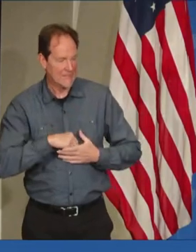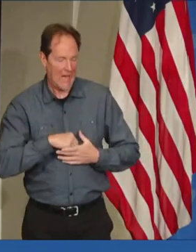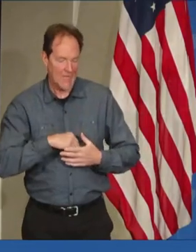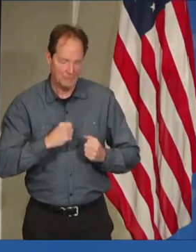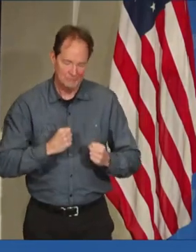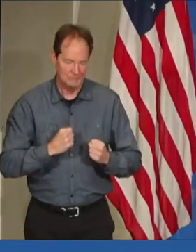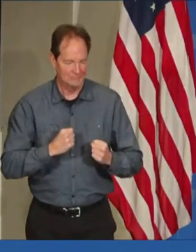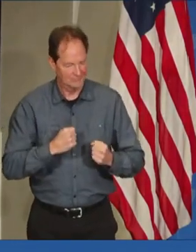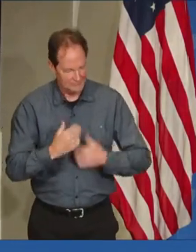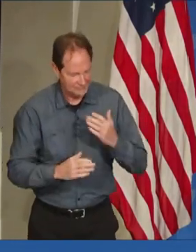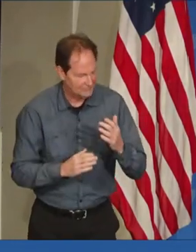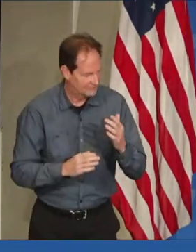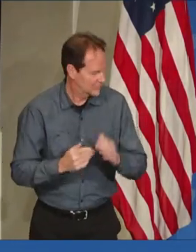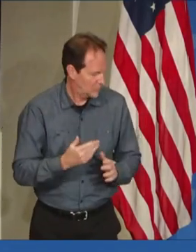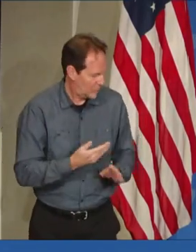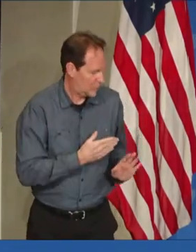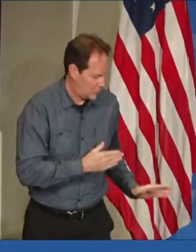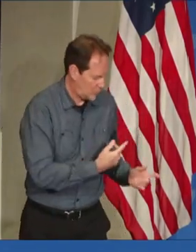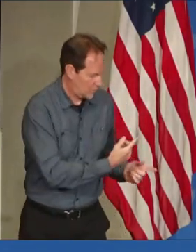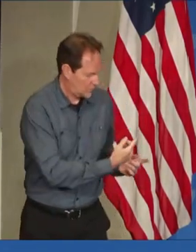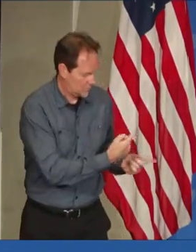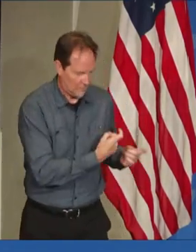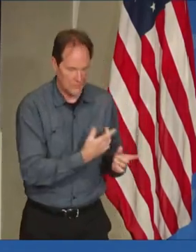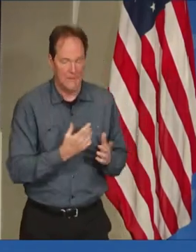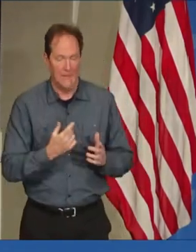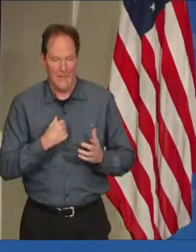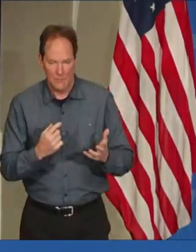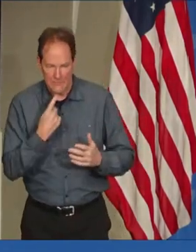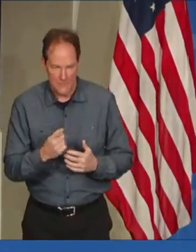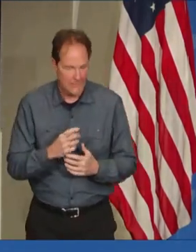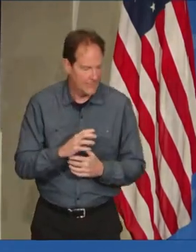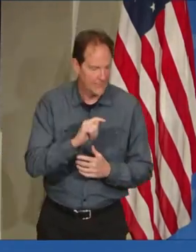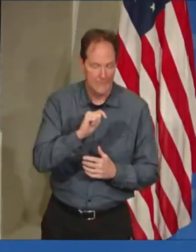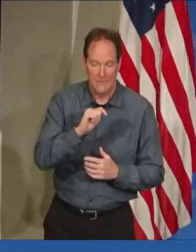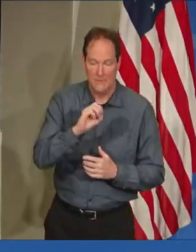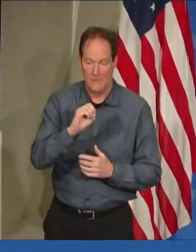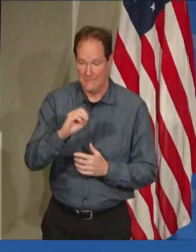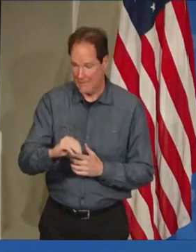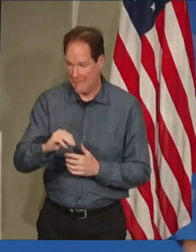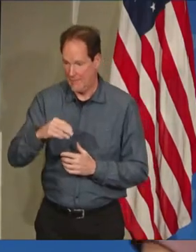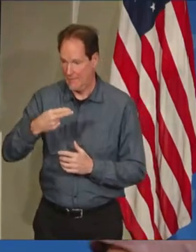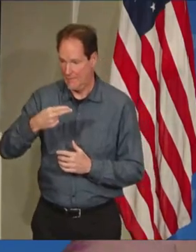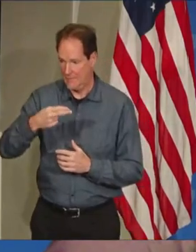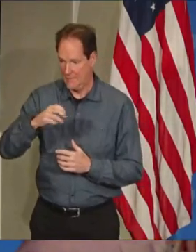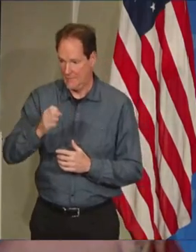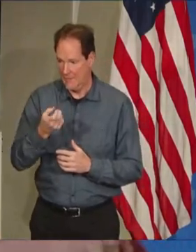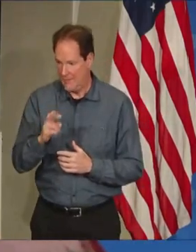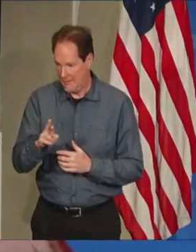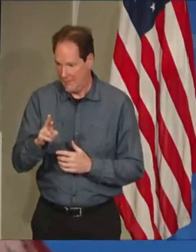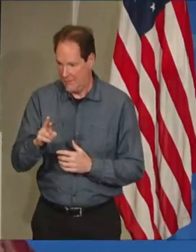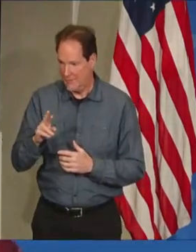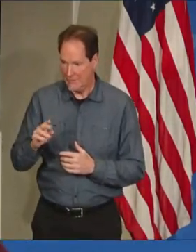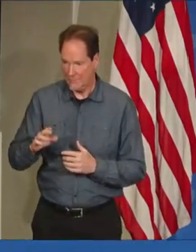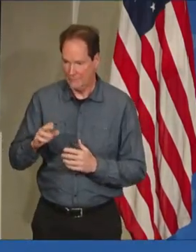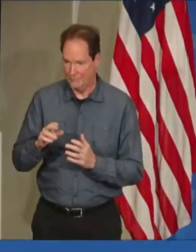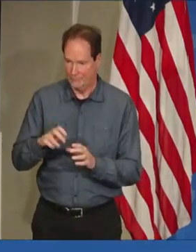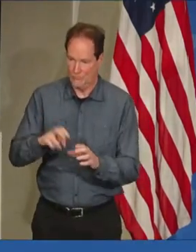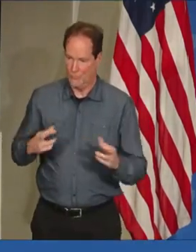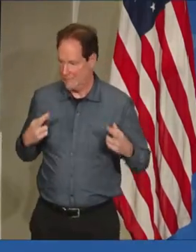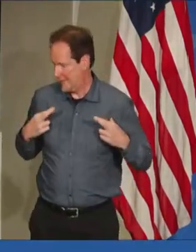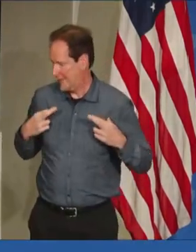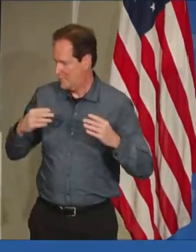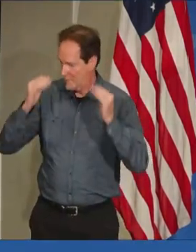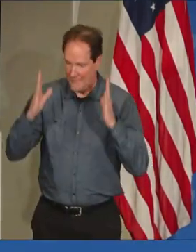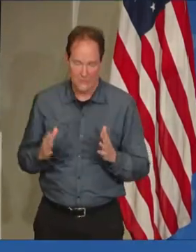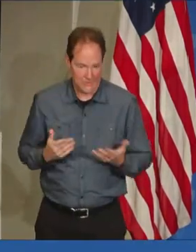before we get into your questions, just to say, Tom Hare, who's here, who's a retired professor